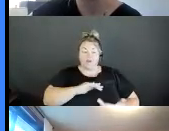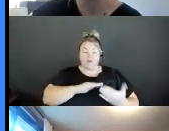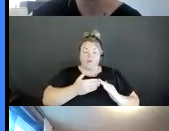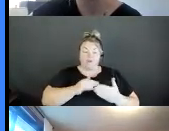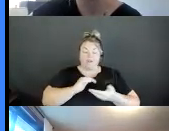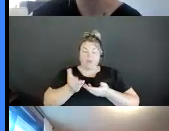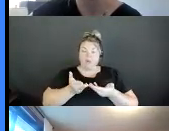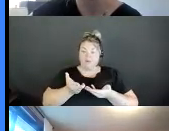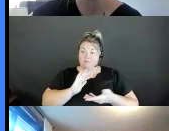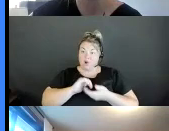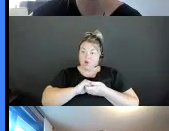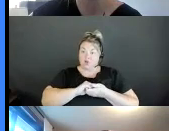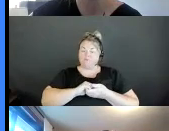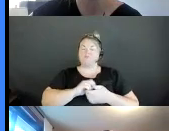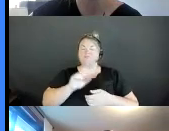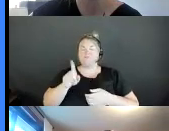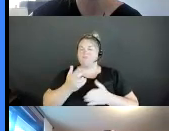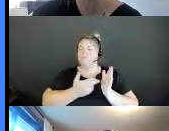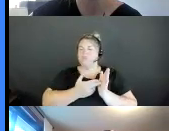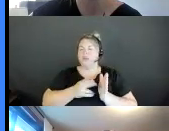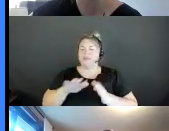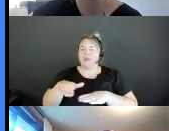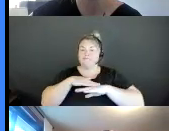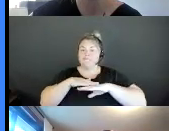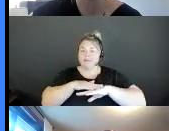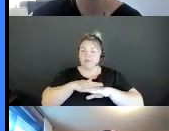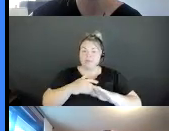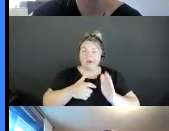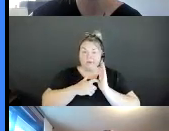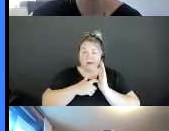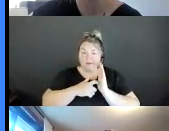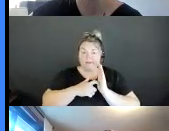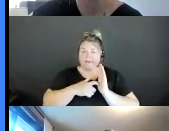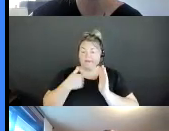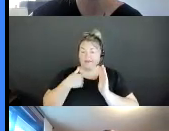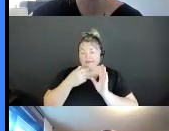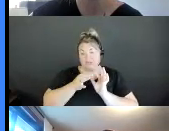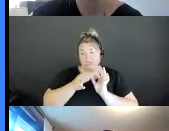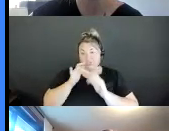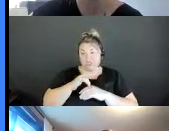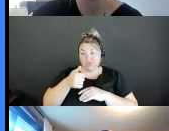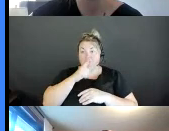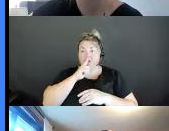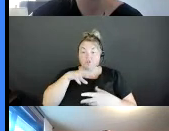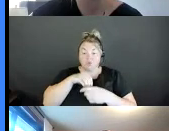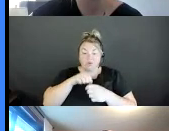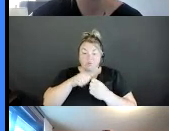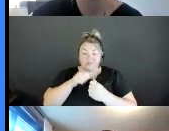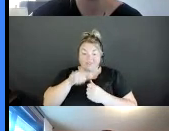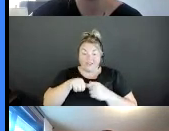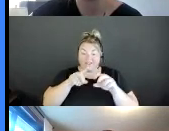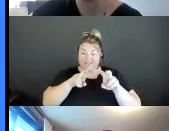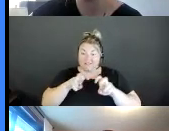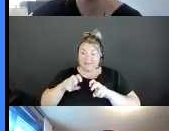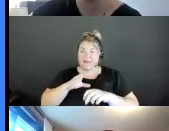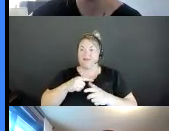just making sure that those minimum requirements that I mentioned earlier are included in that assessment, and that the assessment is